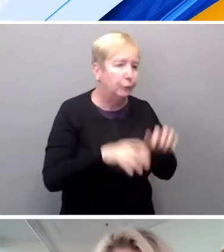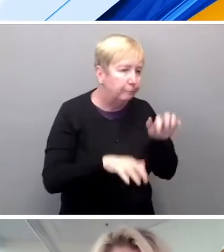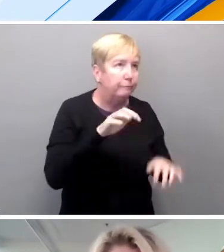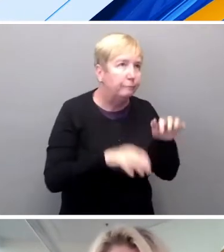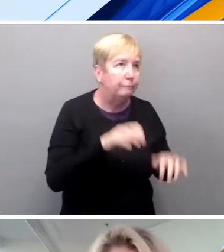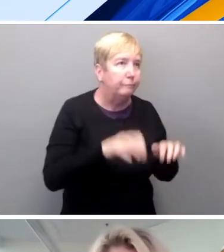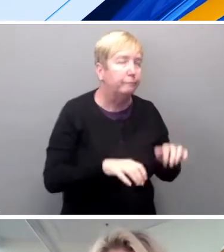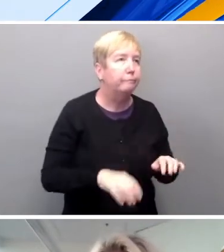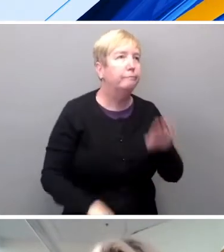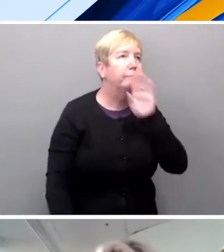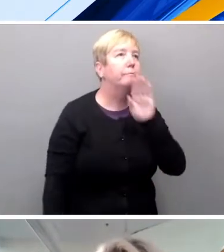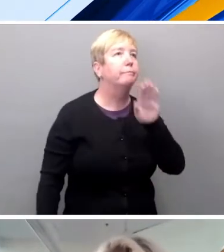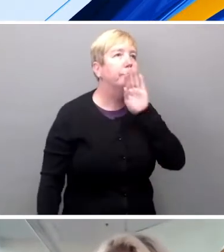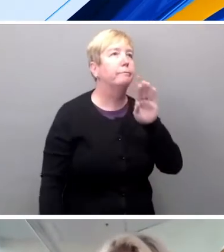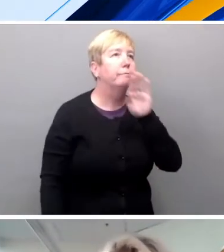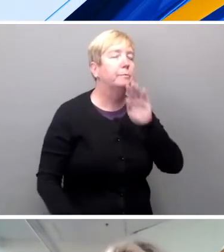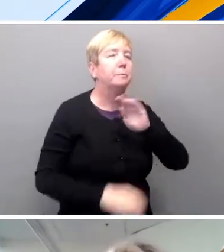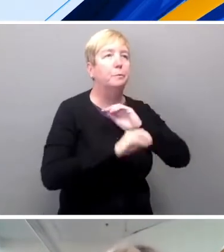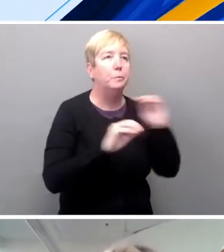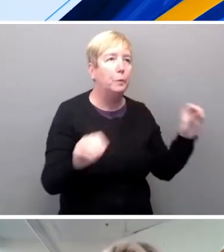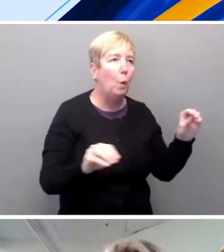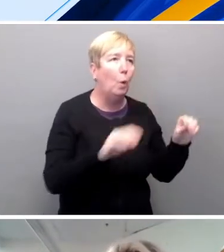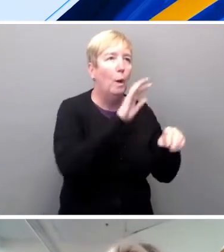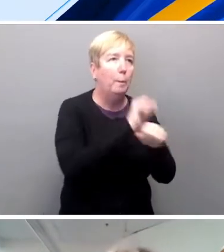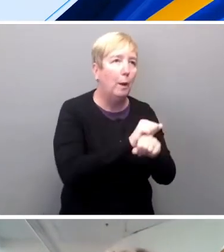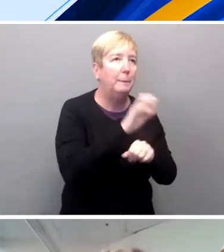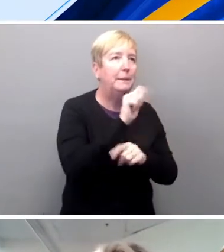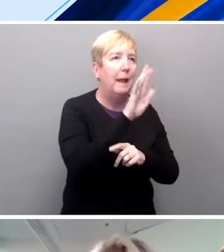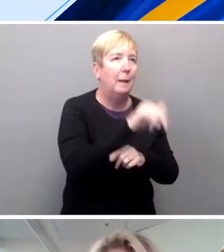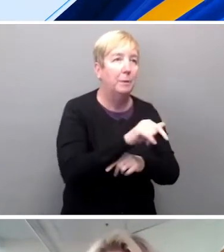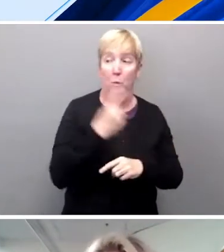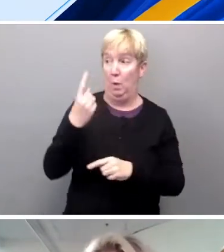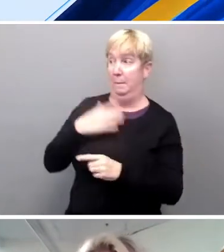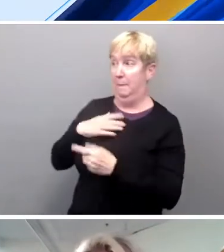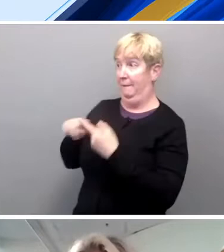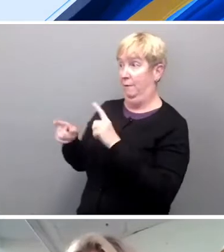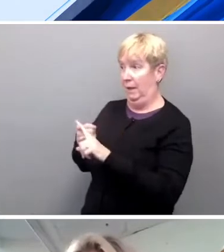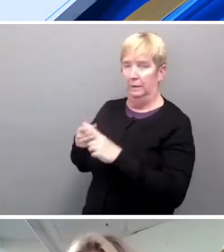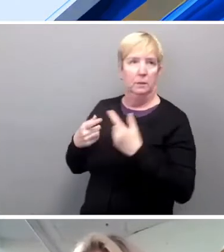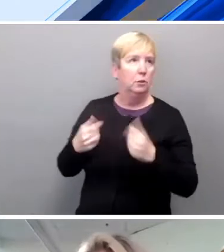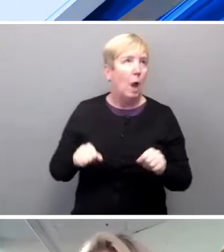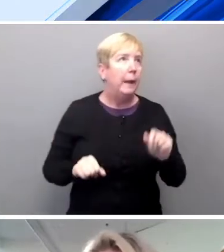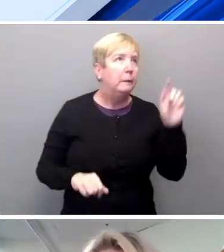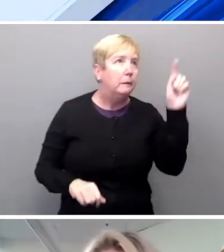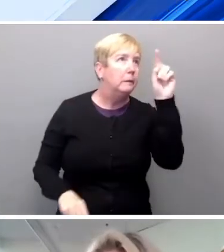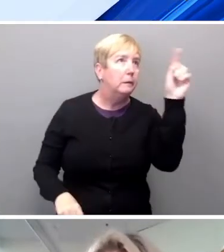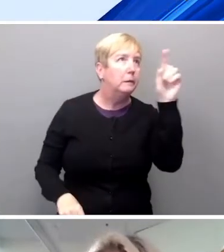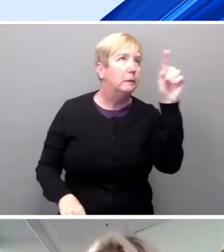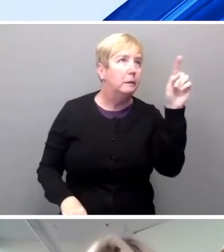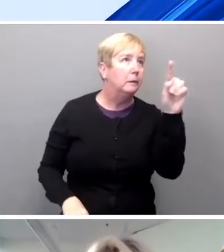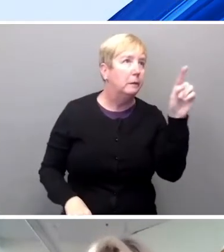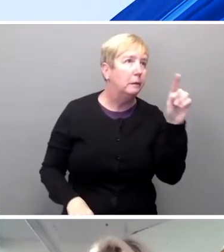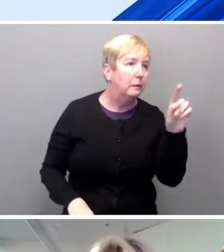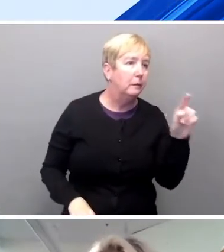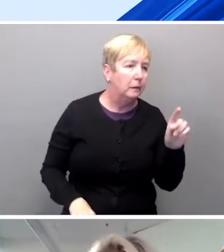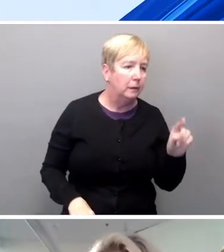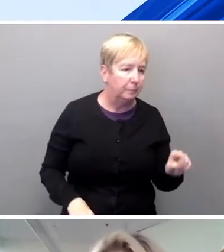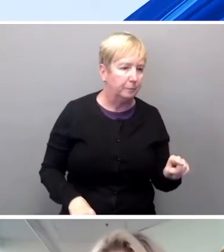appointments in Albuquerque, or for instance, I had a coworker who tried to schedule one and there was she lives in Albuquerque, but